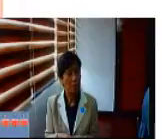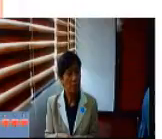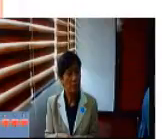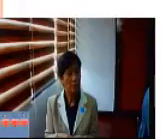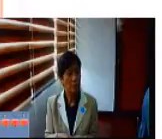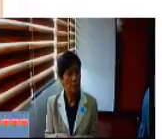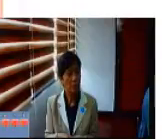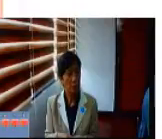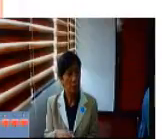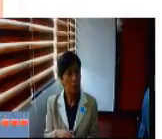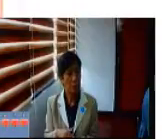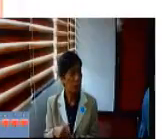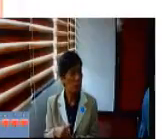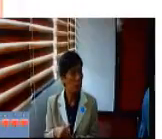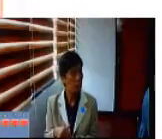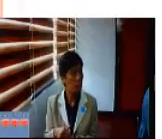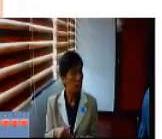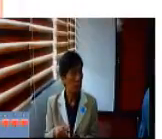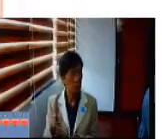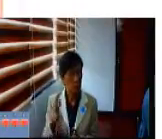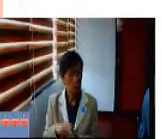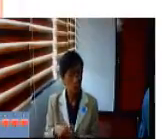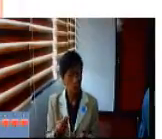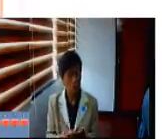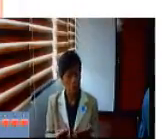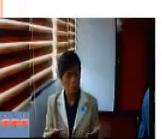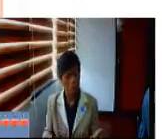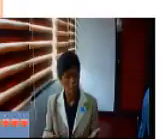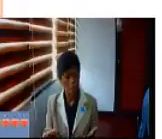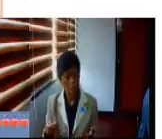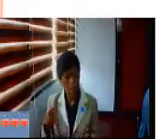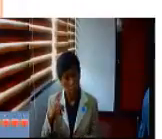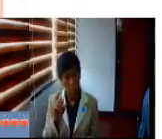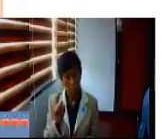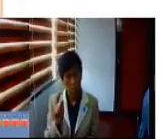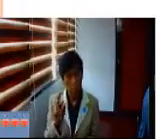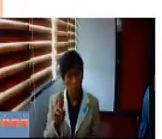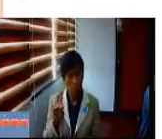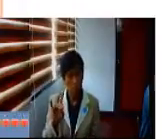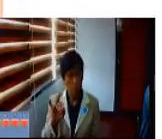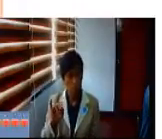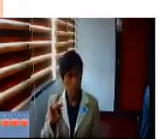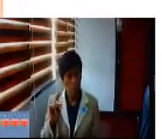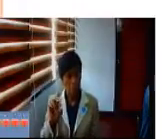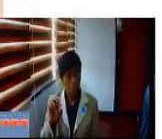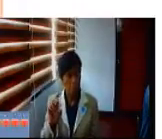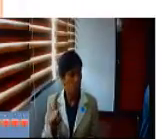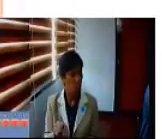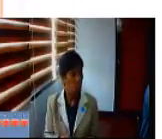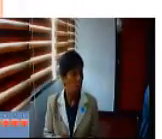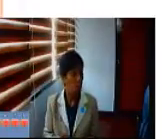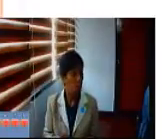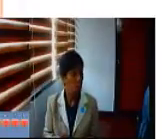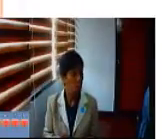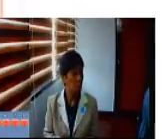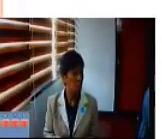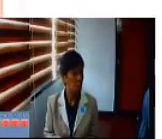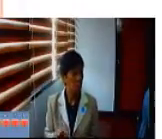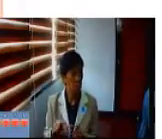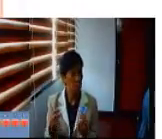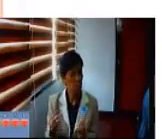And applied this tool to the sardines and tuna sectors down south. Basically,